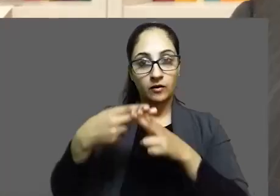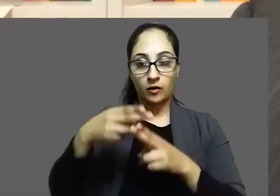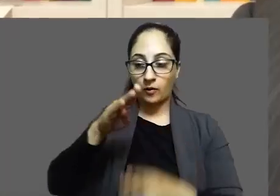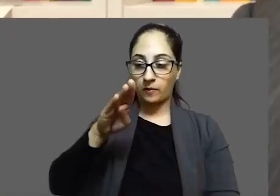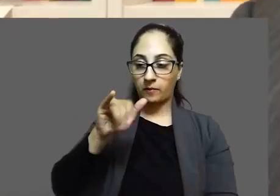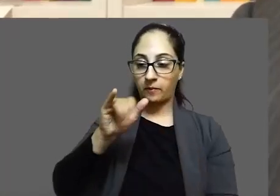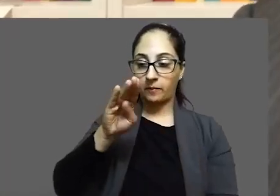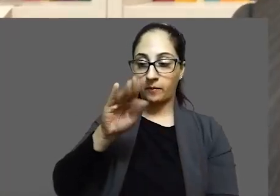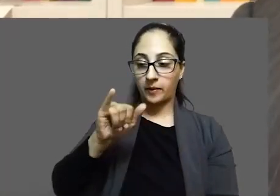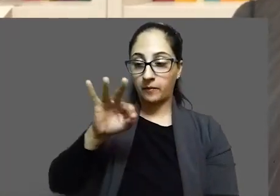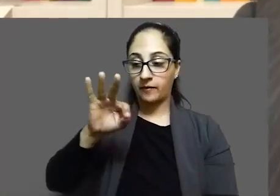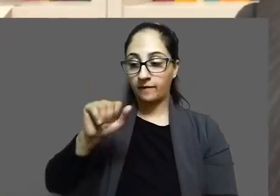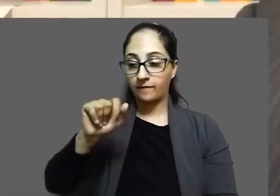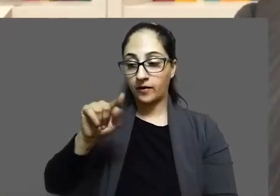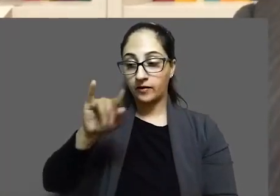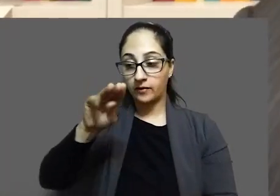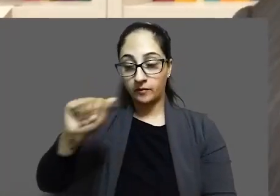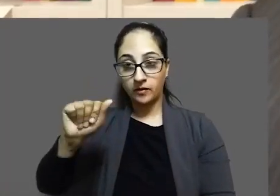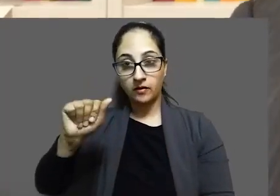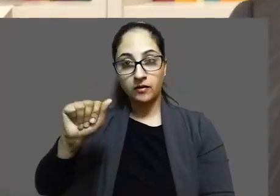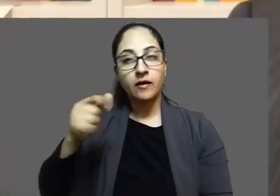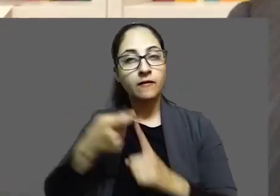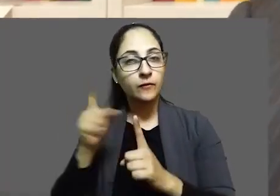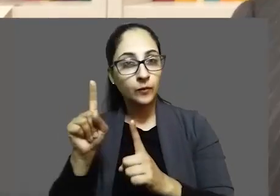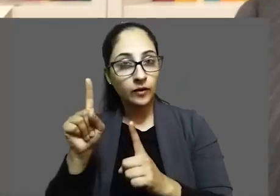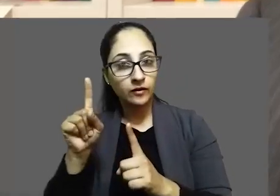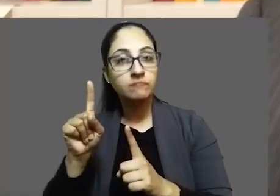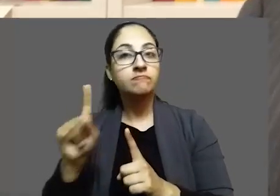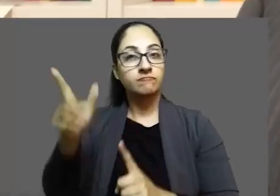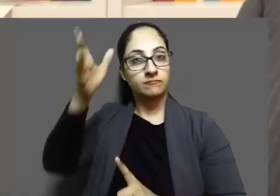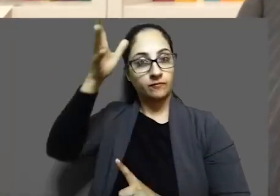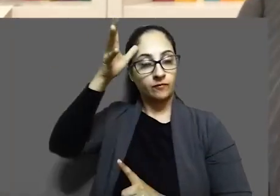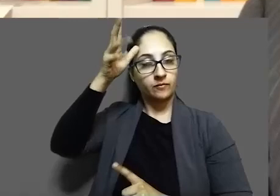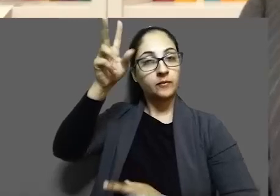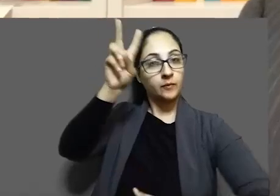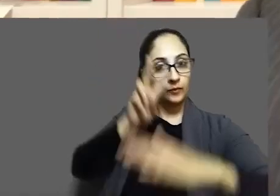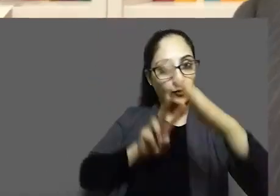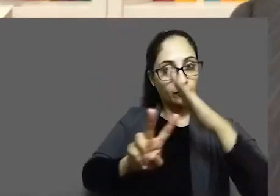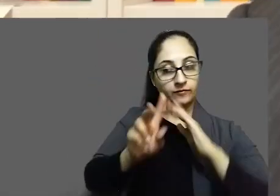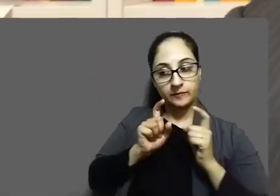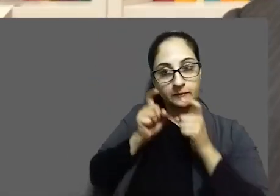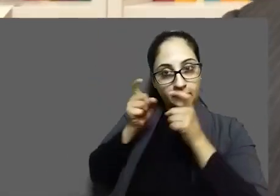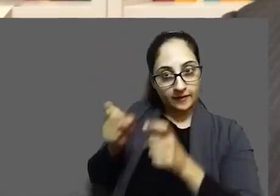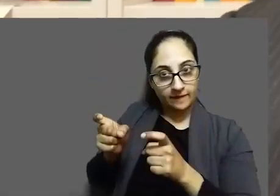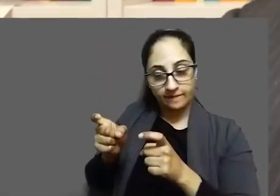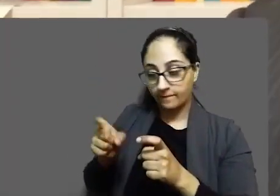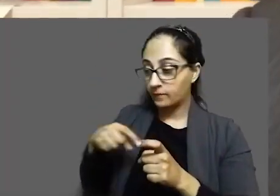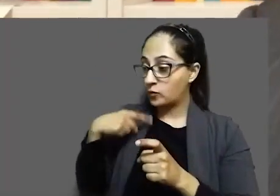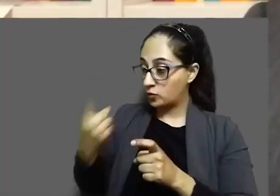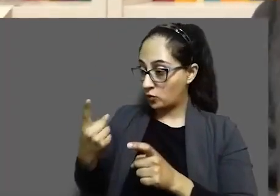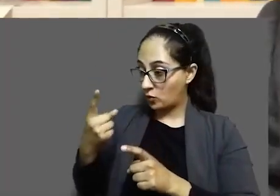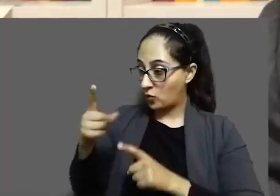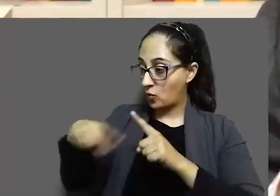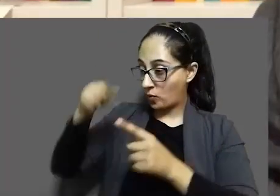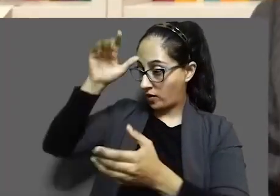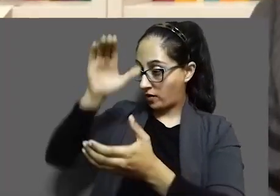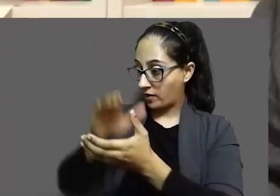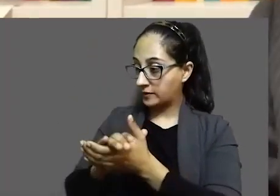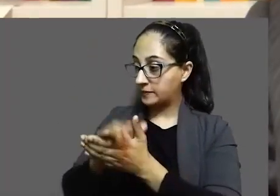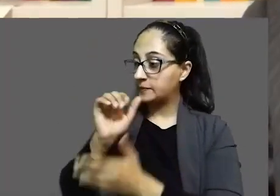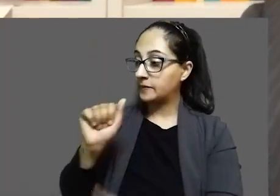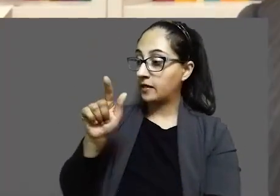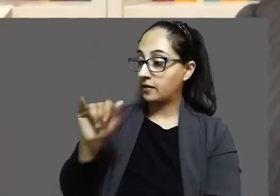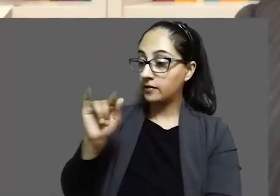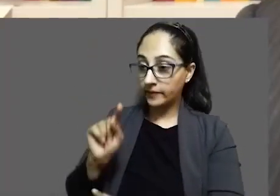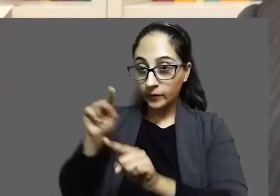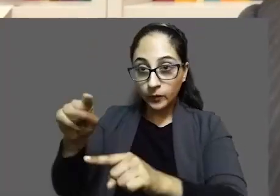tasbih, that is the tasbih that was given to her by the Prophet to think about Imam Ali when he's in battle,